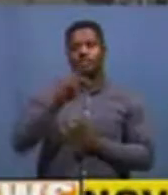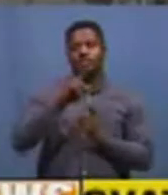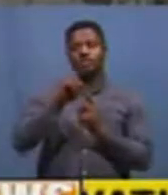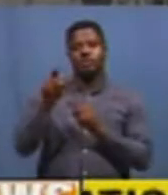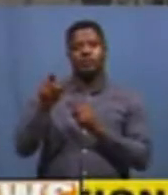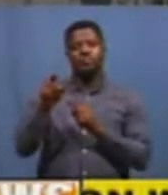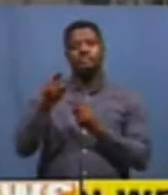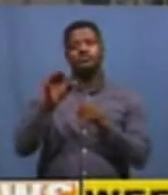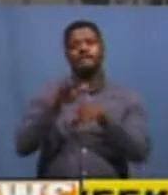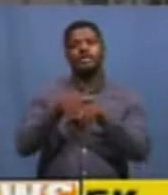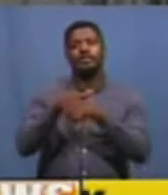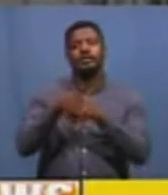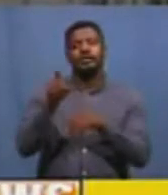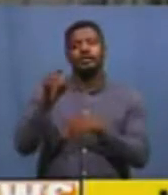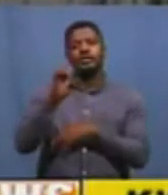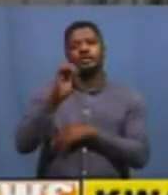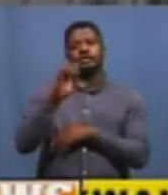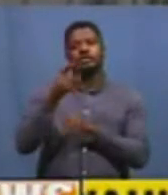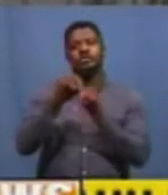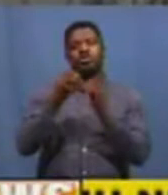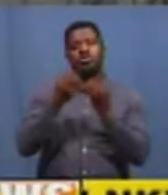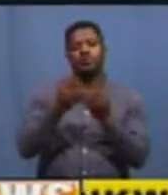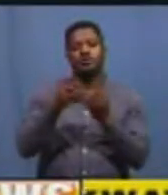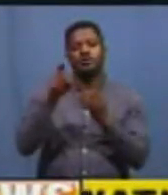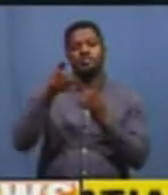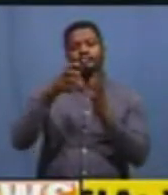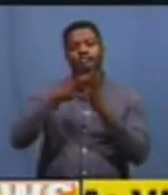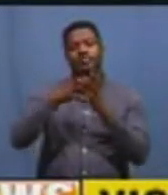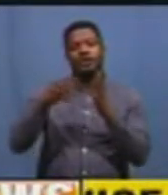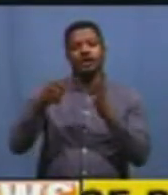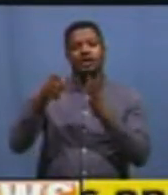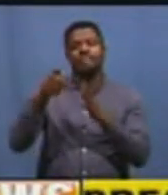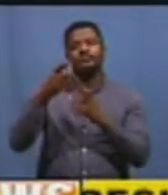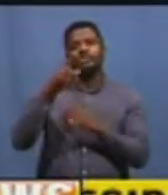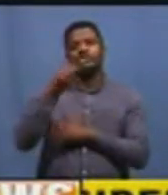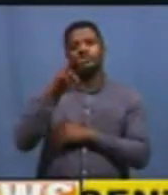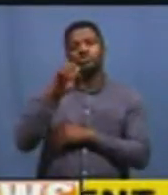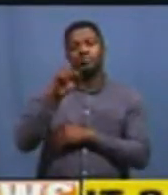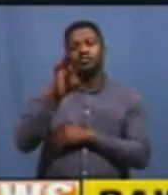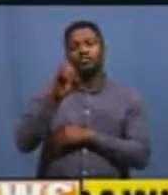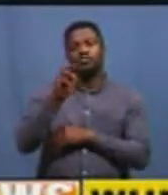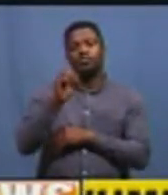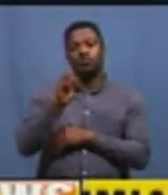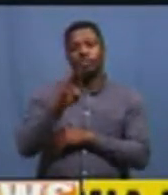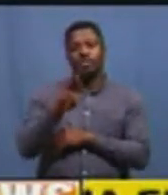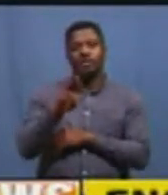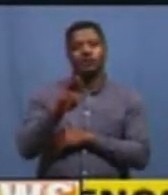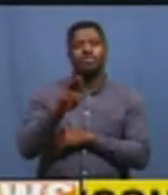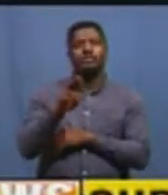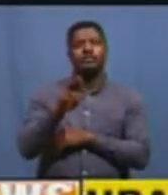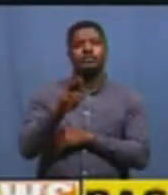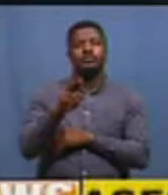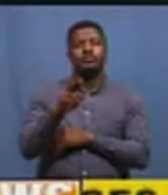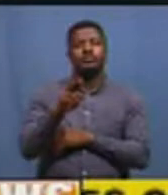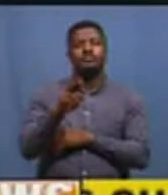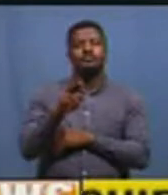to them, you make huge losses. The conscience of ECG in the midst, what we think of, what we drink now is